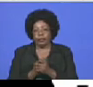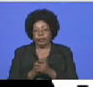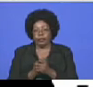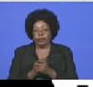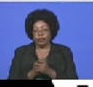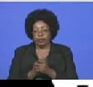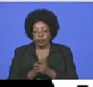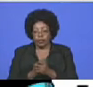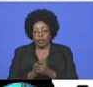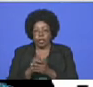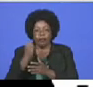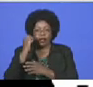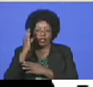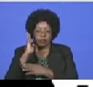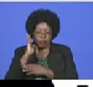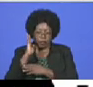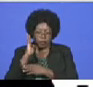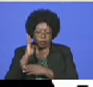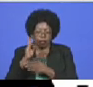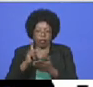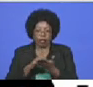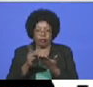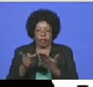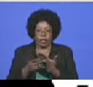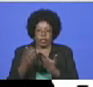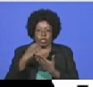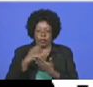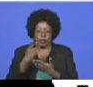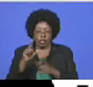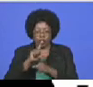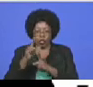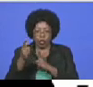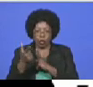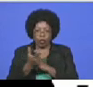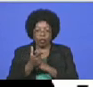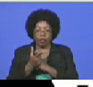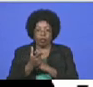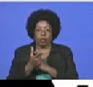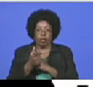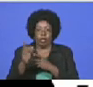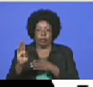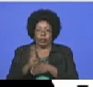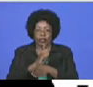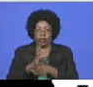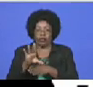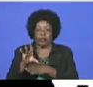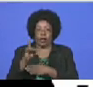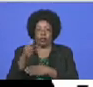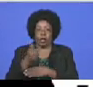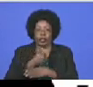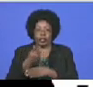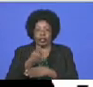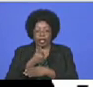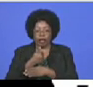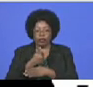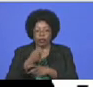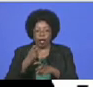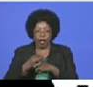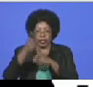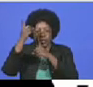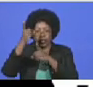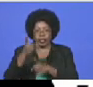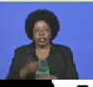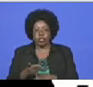Well, as posted on Facebook, on a Facebook page, dear customers, as a local non-essential business, we find ourselves tasked with a difficult